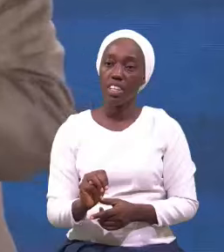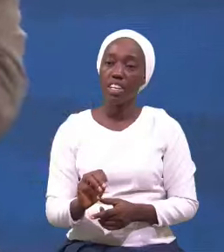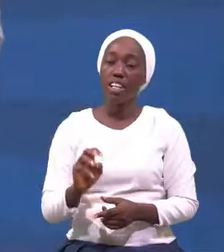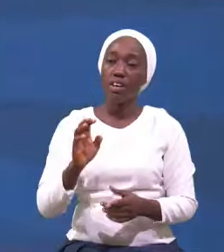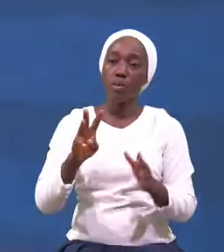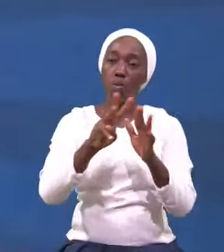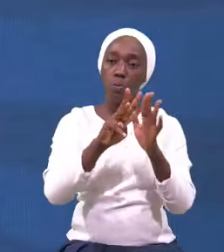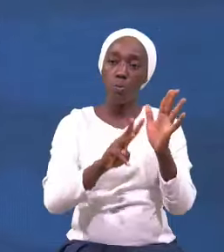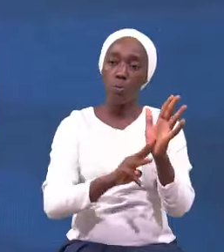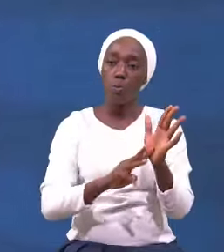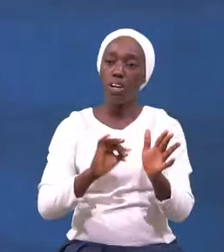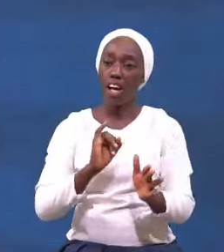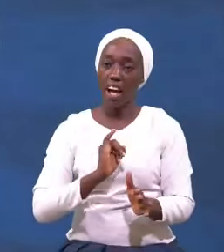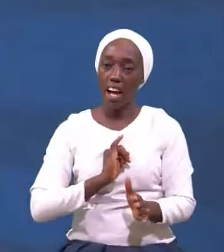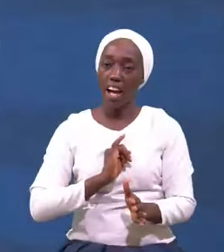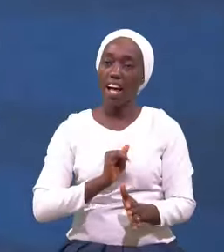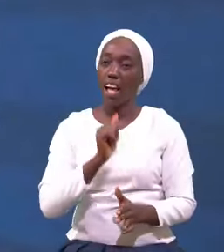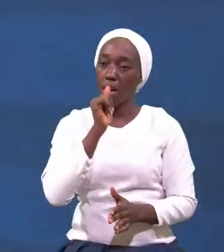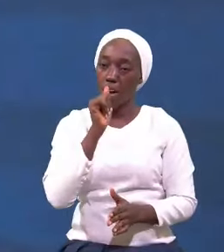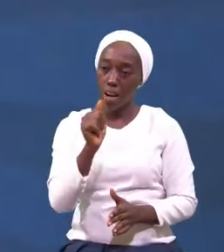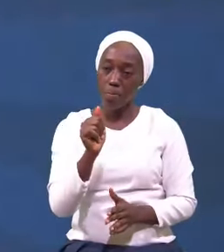Will I am.